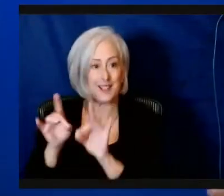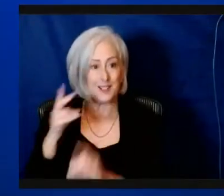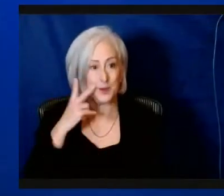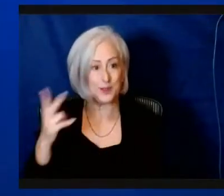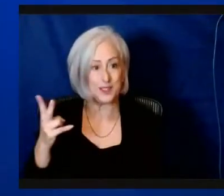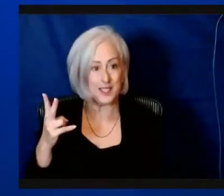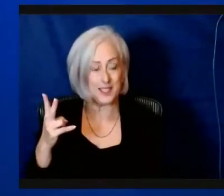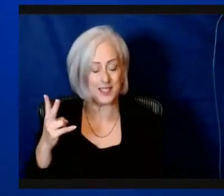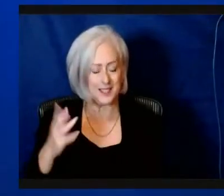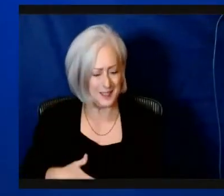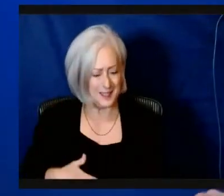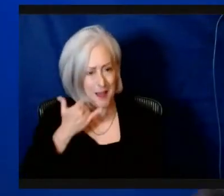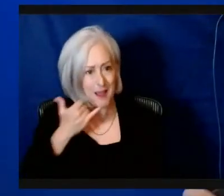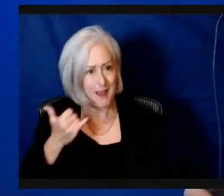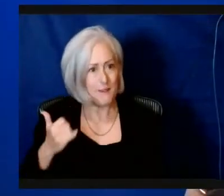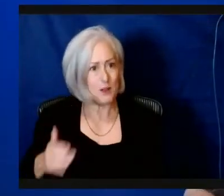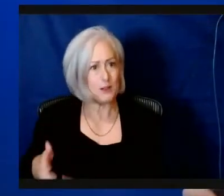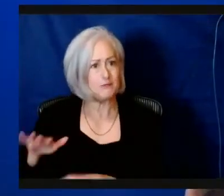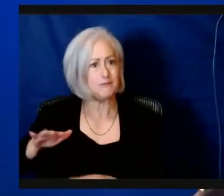up.